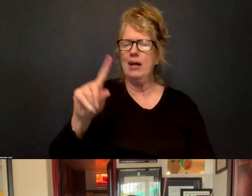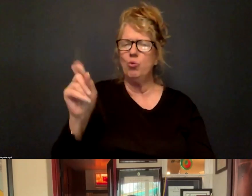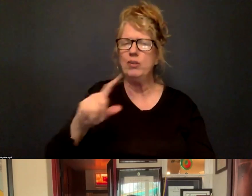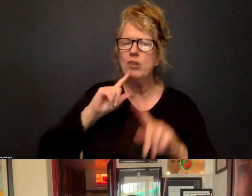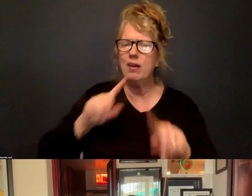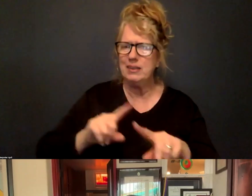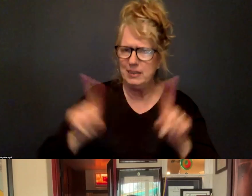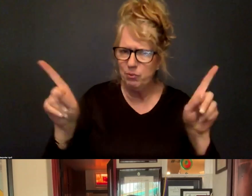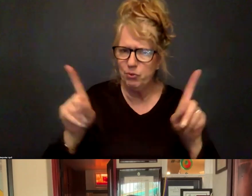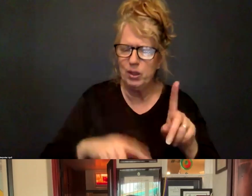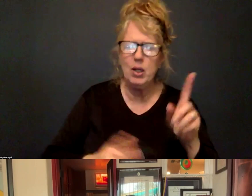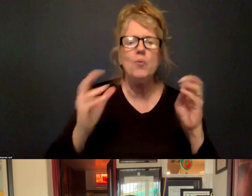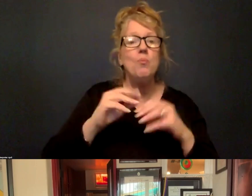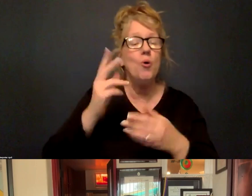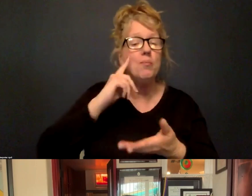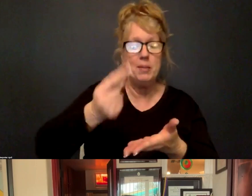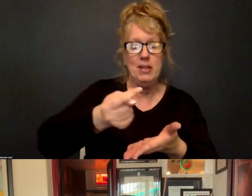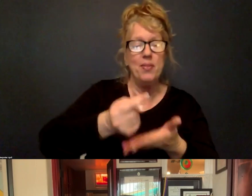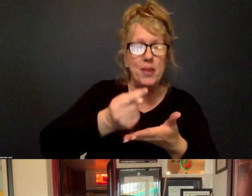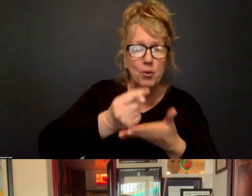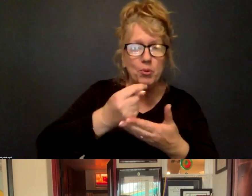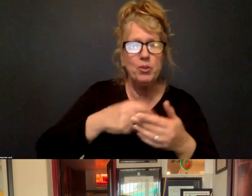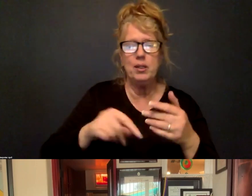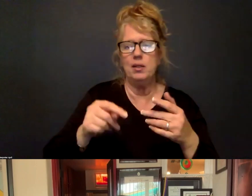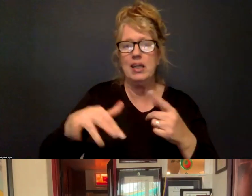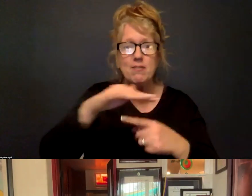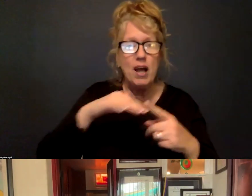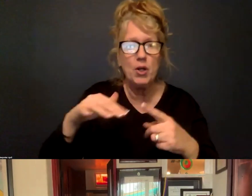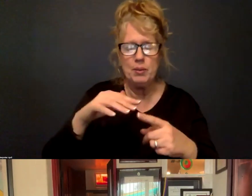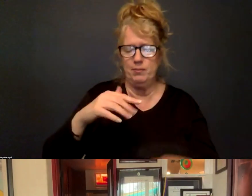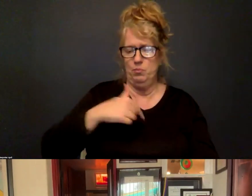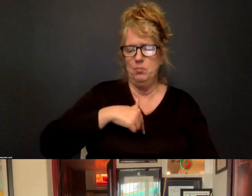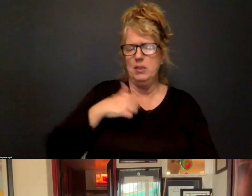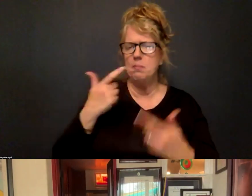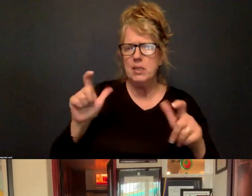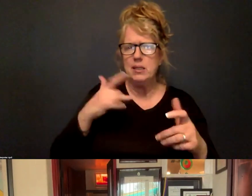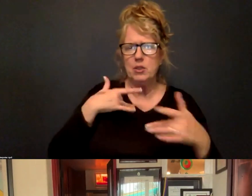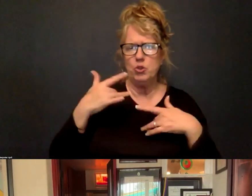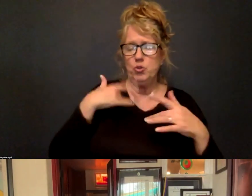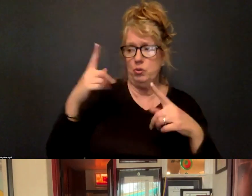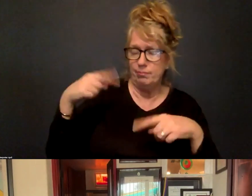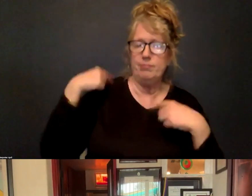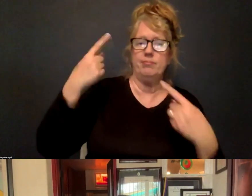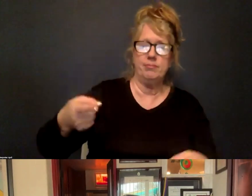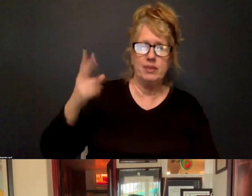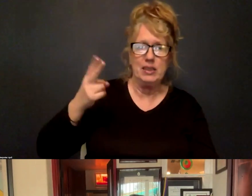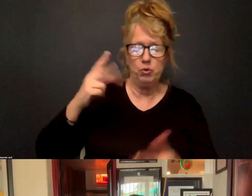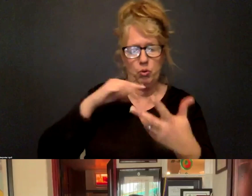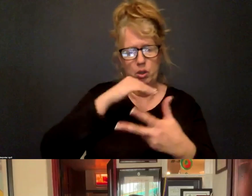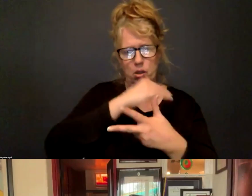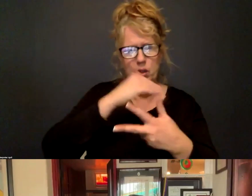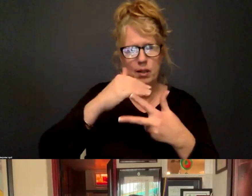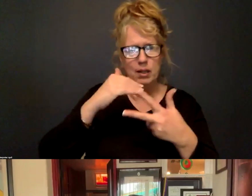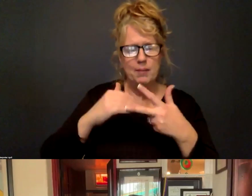That's maybe more about a therapeutic milieu and an environment. My biggest concern is people have historically looked at these 3 steps that